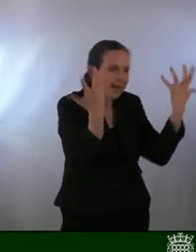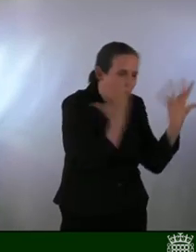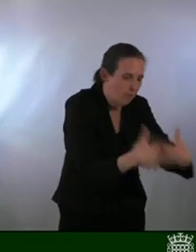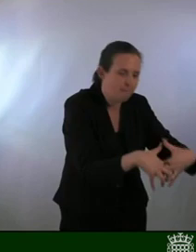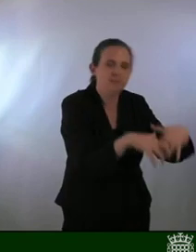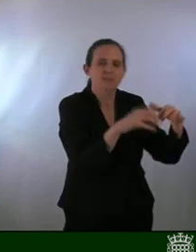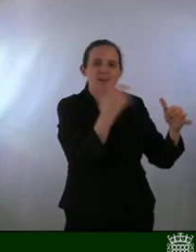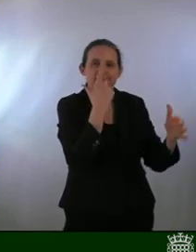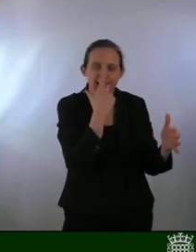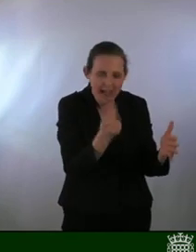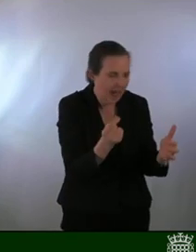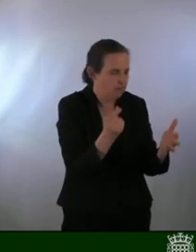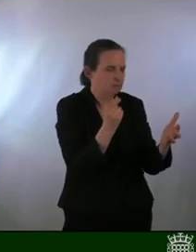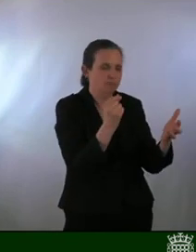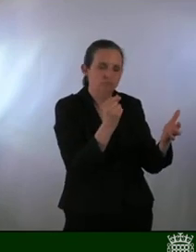symptoms and the